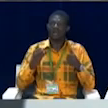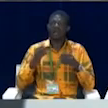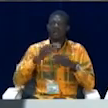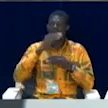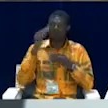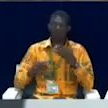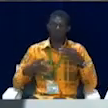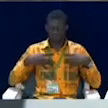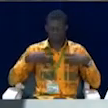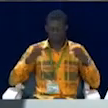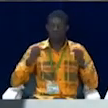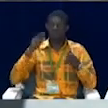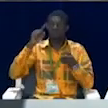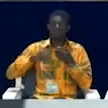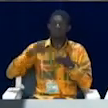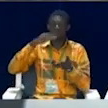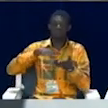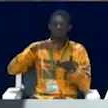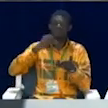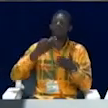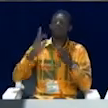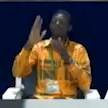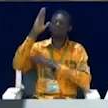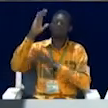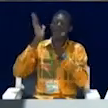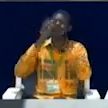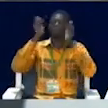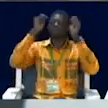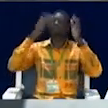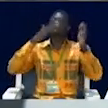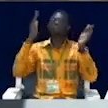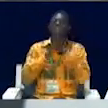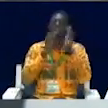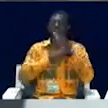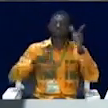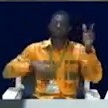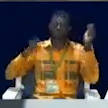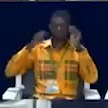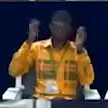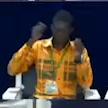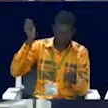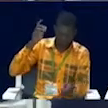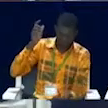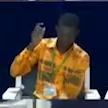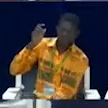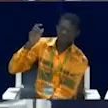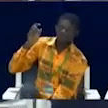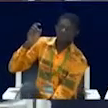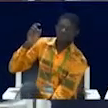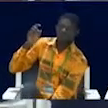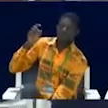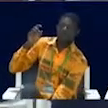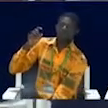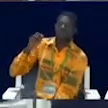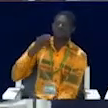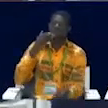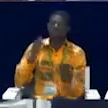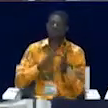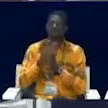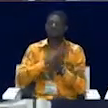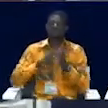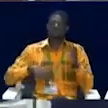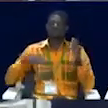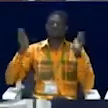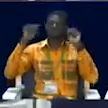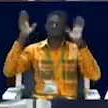completely whole, to the glory of the living God. Praise the name of the living God. Thank you, Jesus.